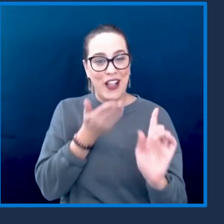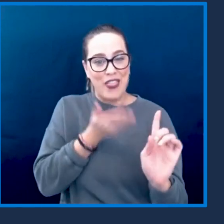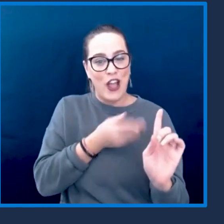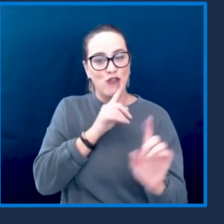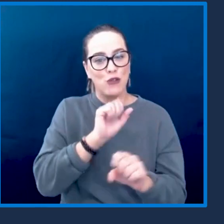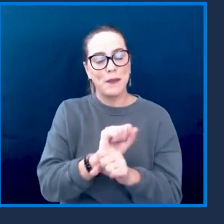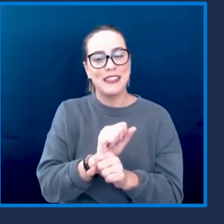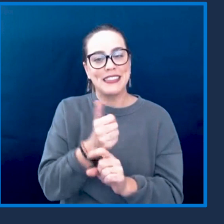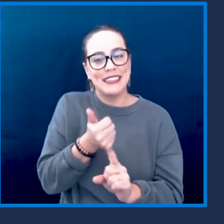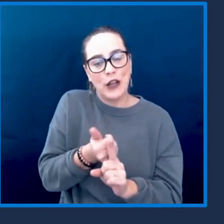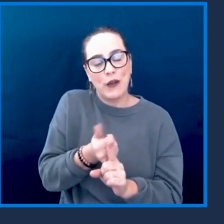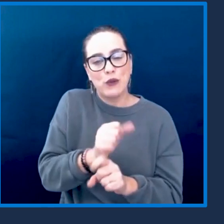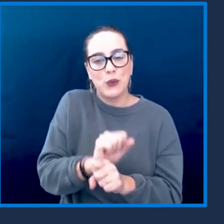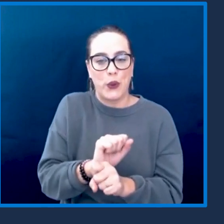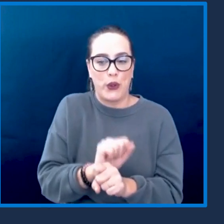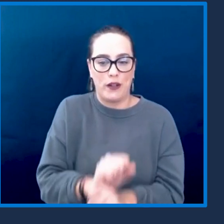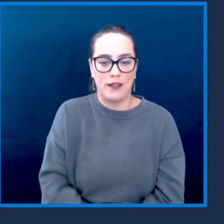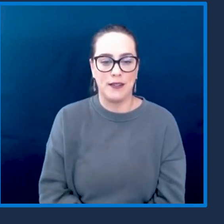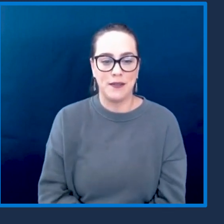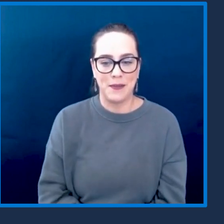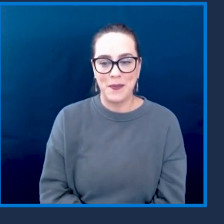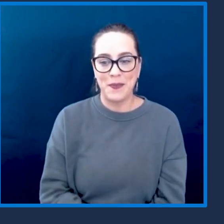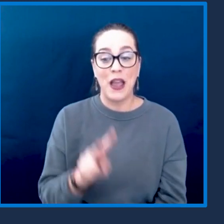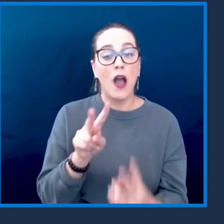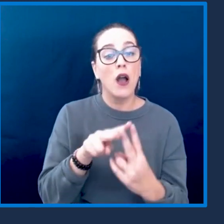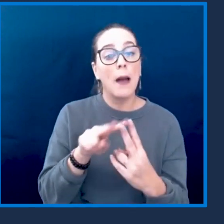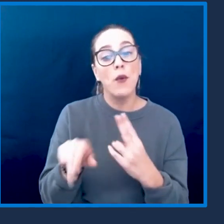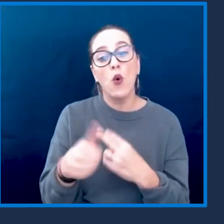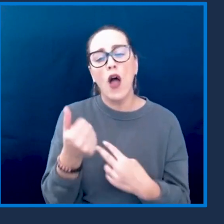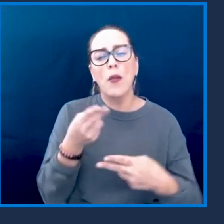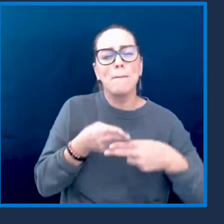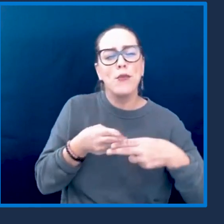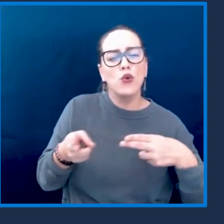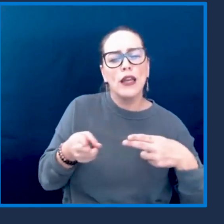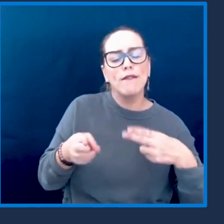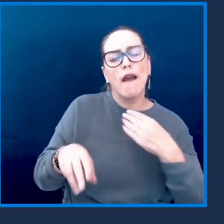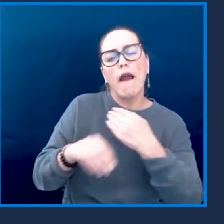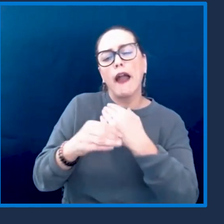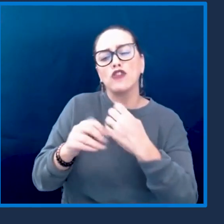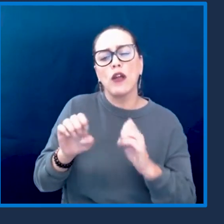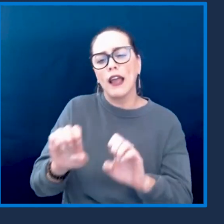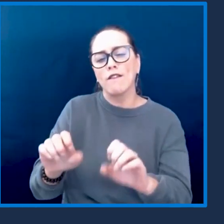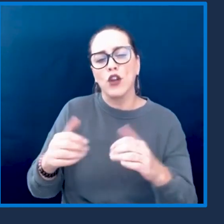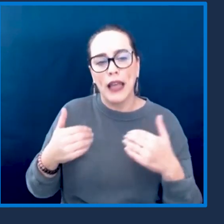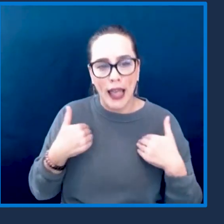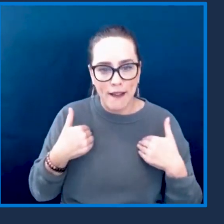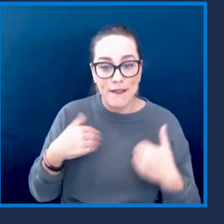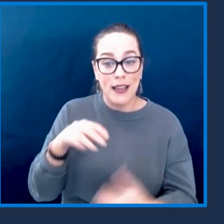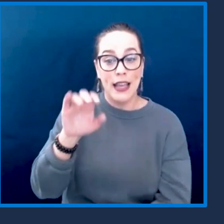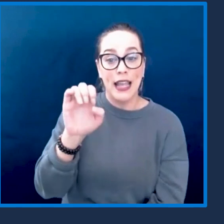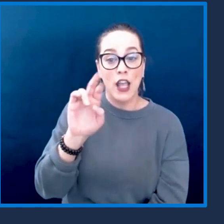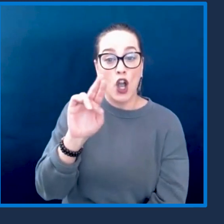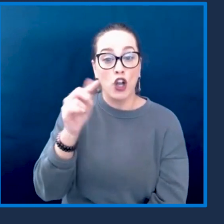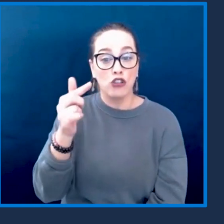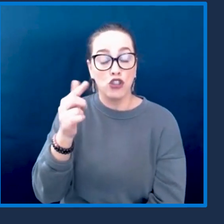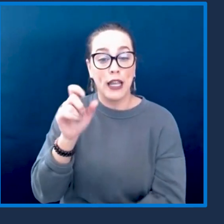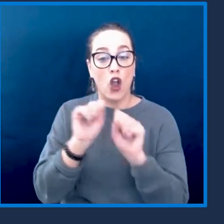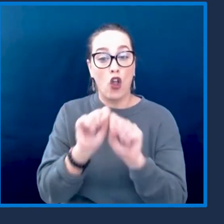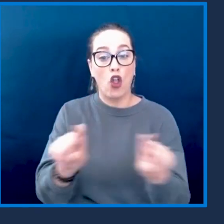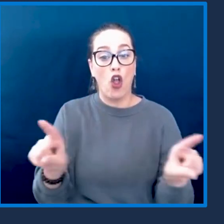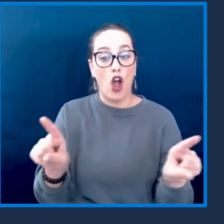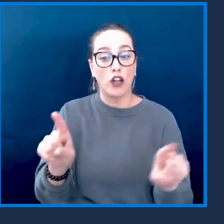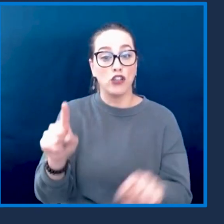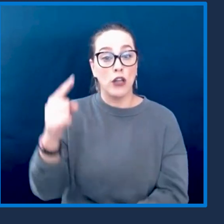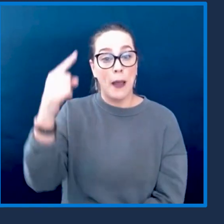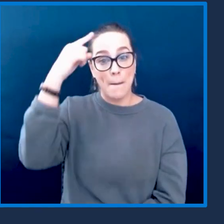couple more briefly about some additional efforts we have. Our ERG launched our Mental Health Allies program, which is made